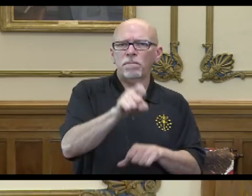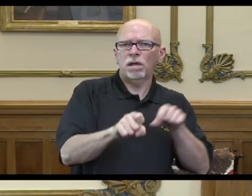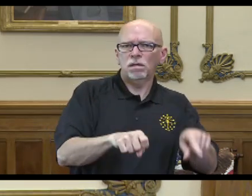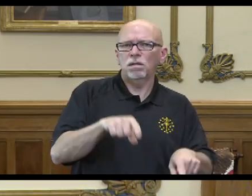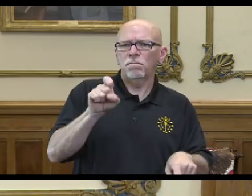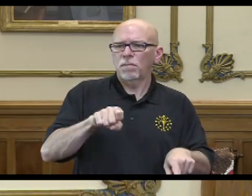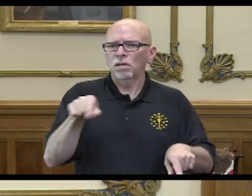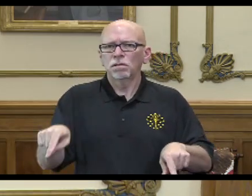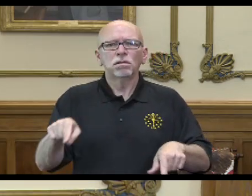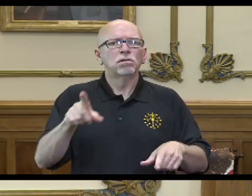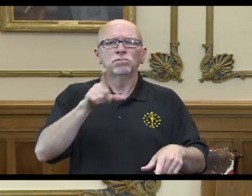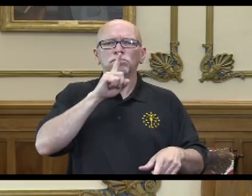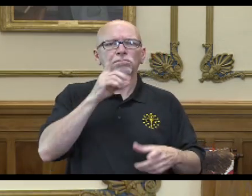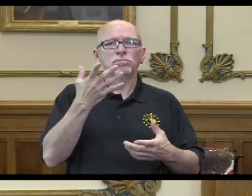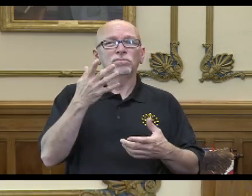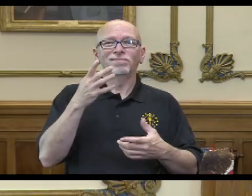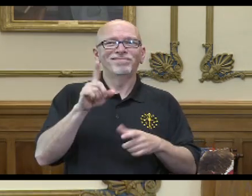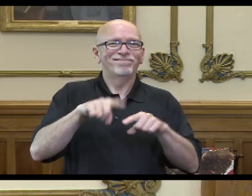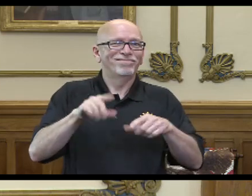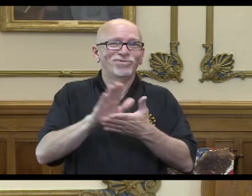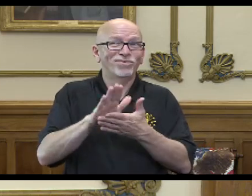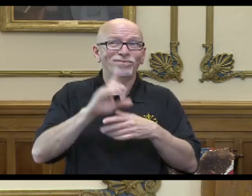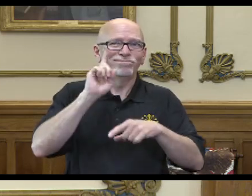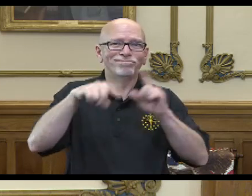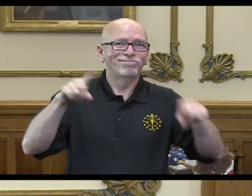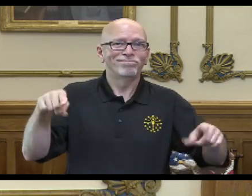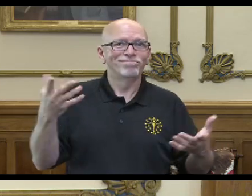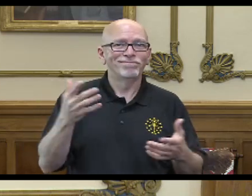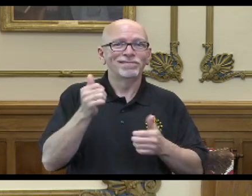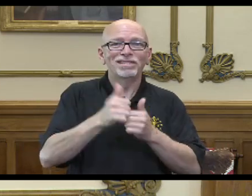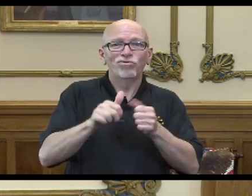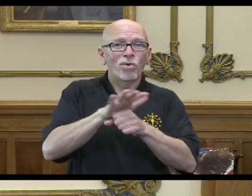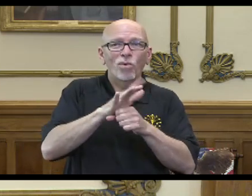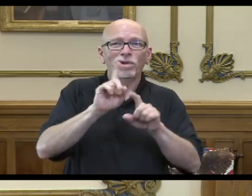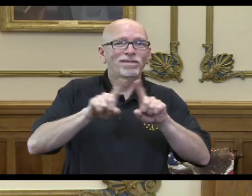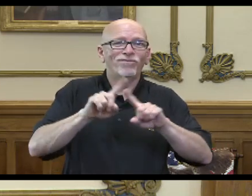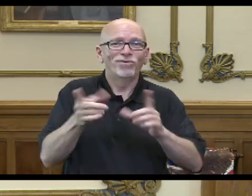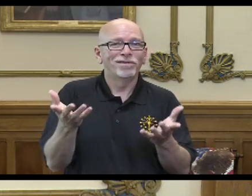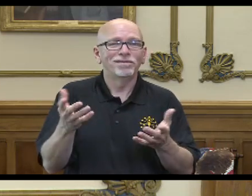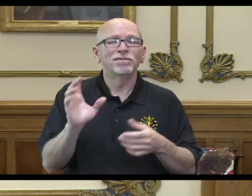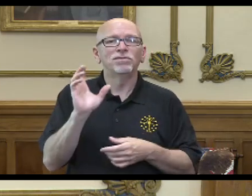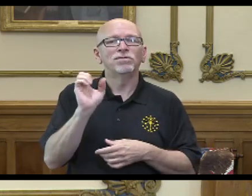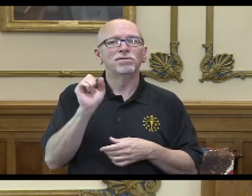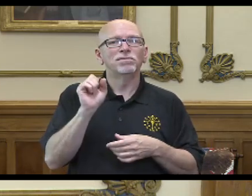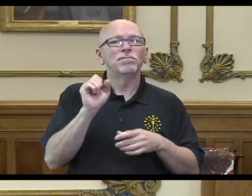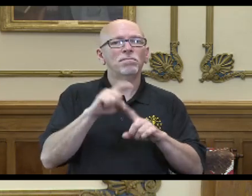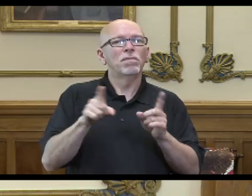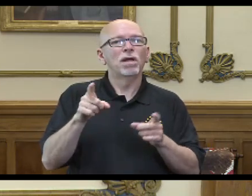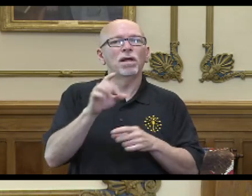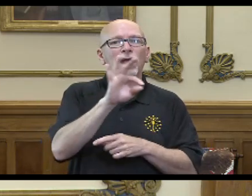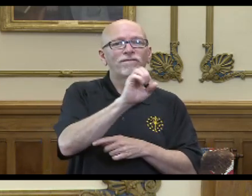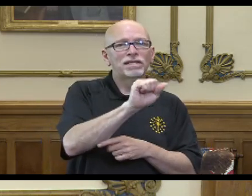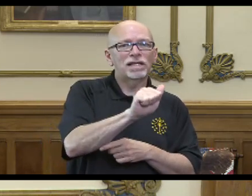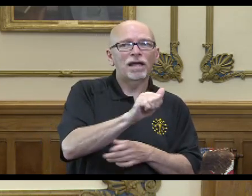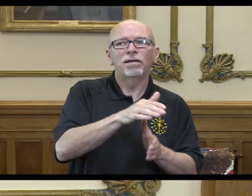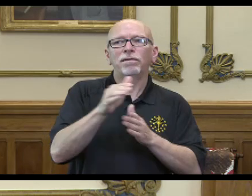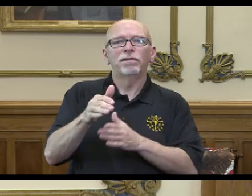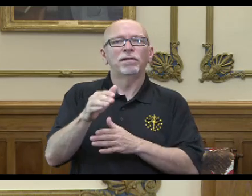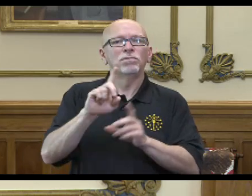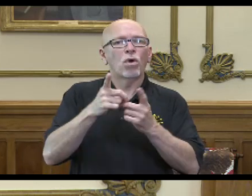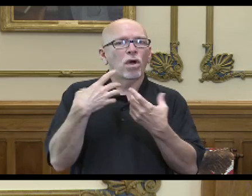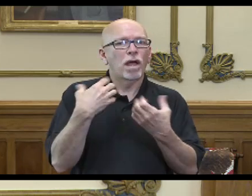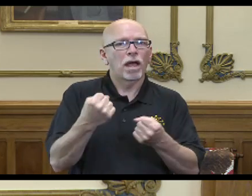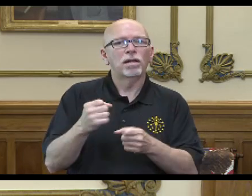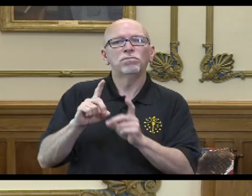or circumstance that fits all. We get that, local community by local community, but FSSA and the Department of Health